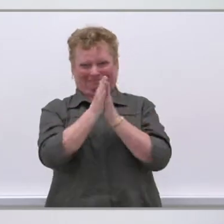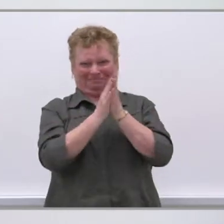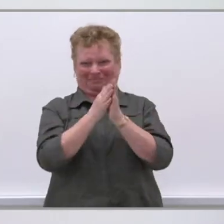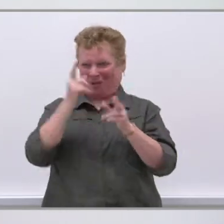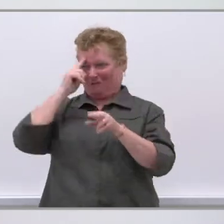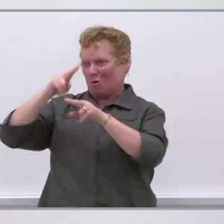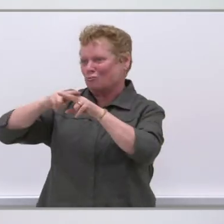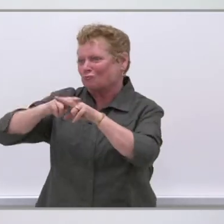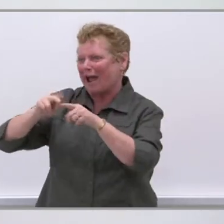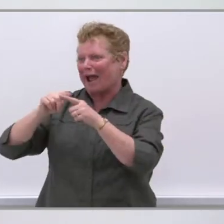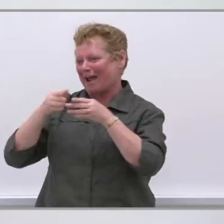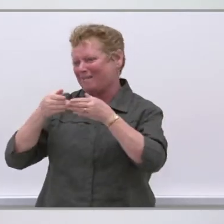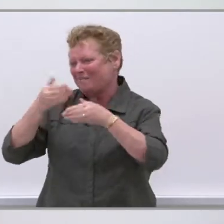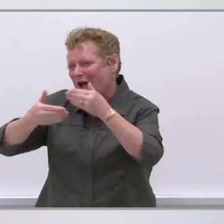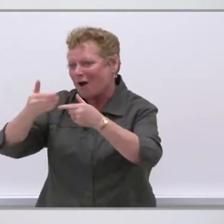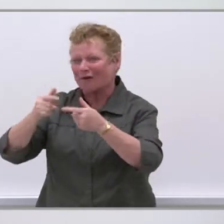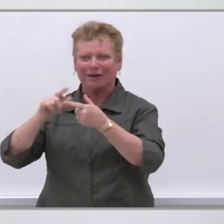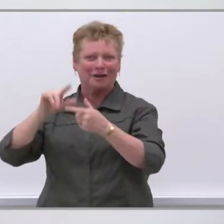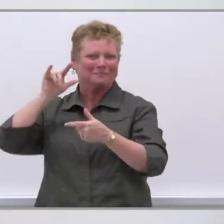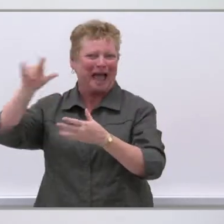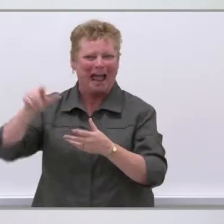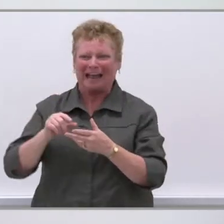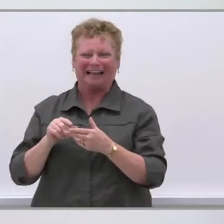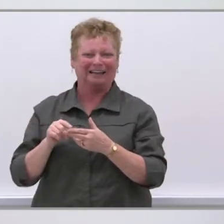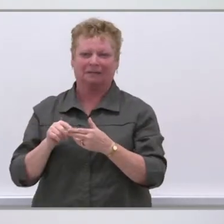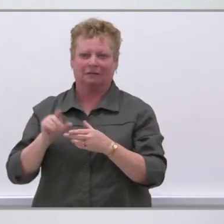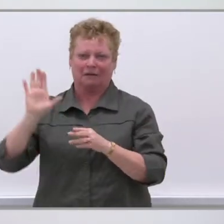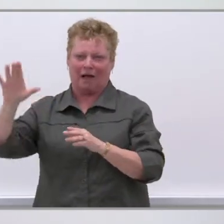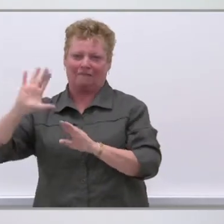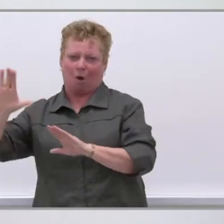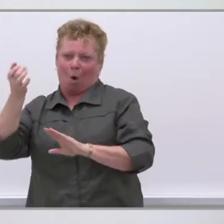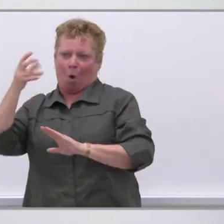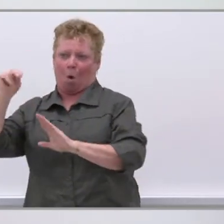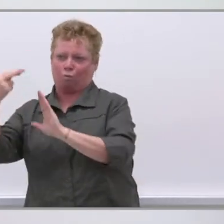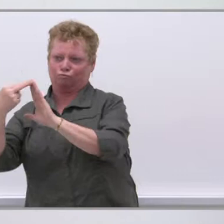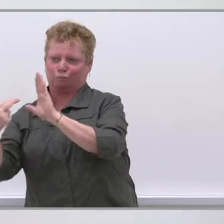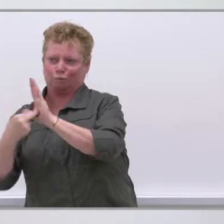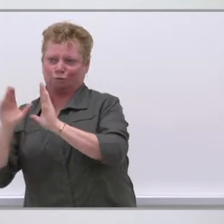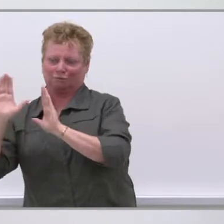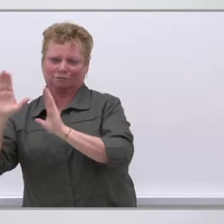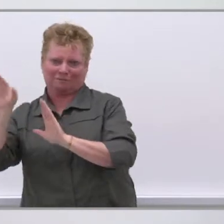relate to those areas, but it will relate to